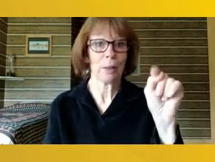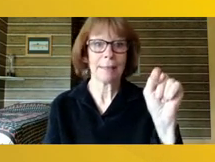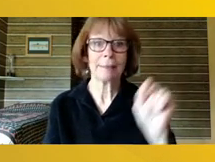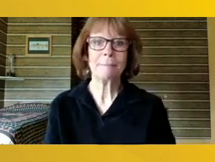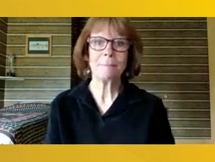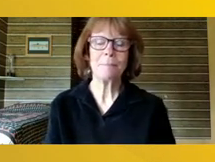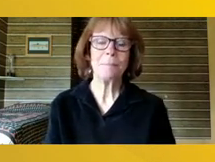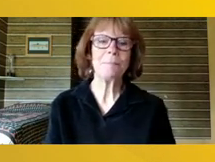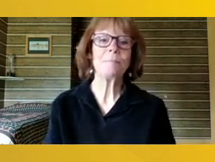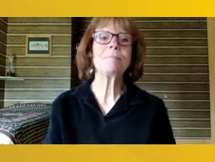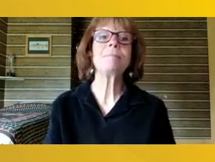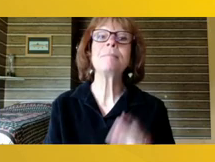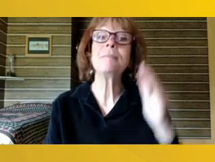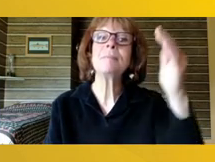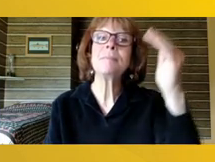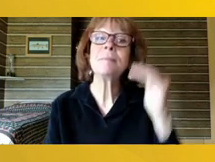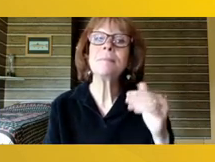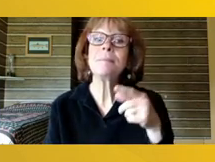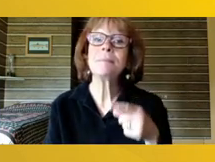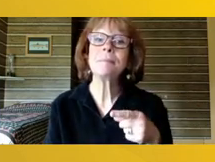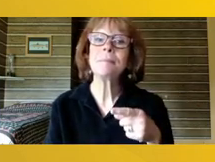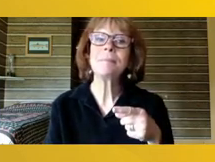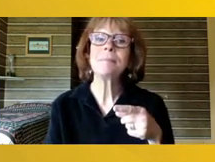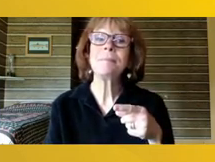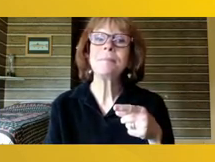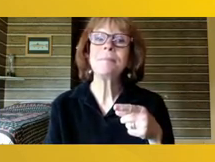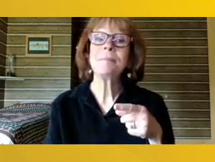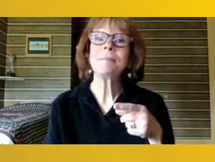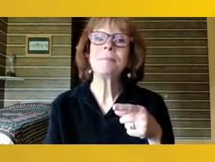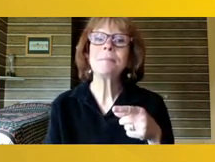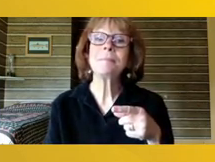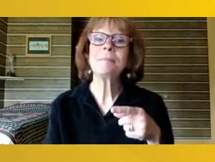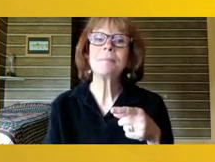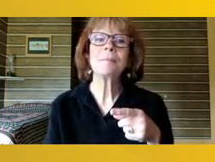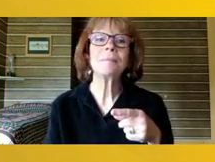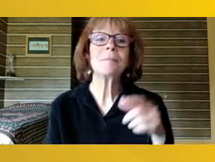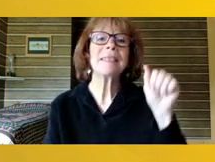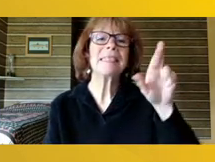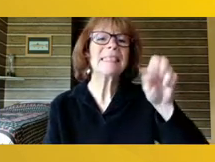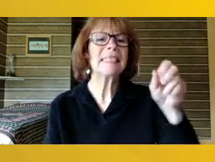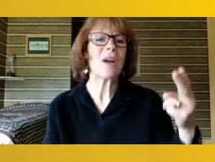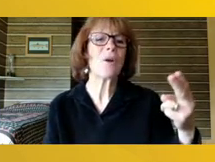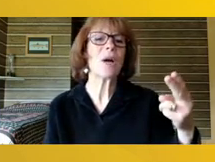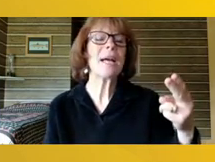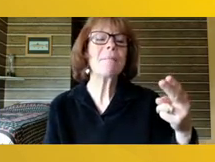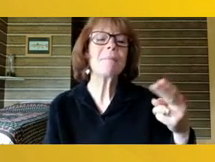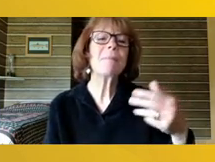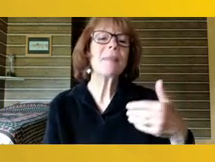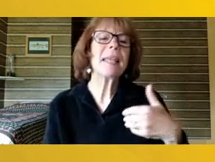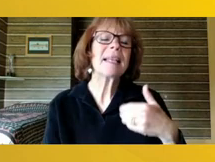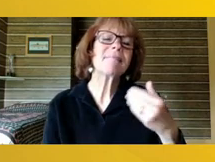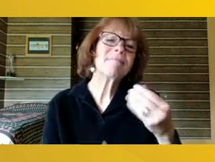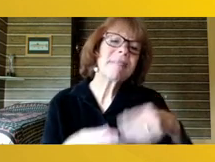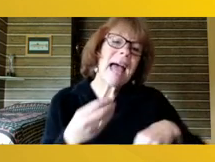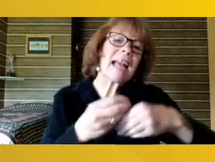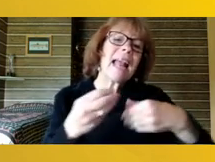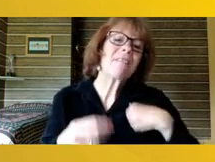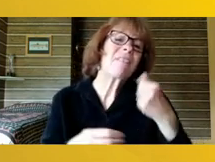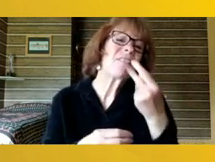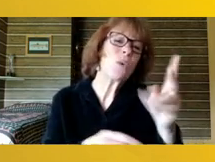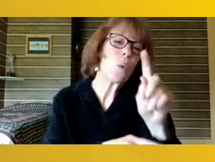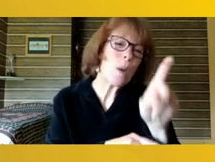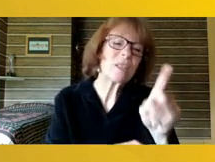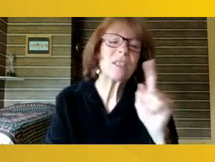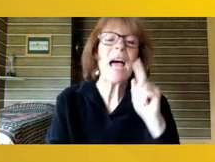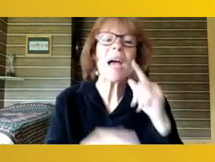All right, next slide. And Sarah M., there's a couple questions also that maybe after I do a couple slides,